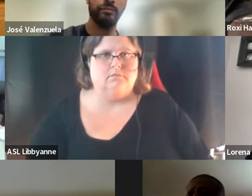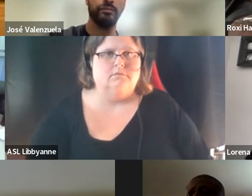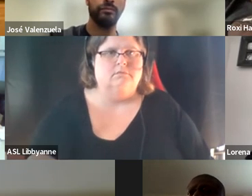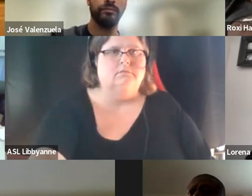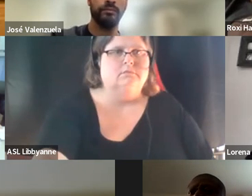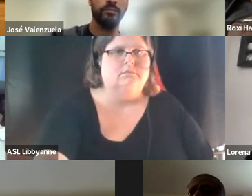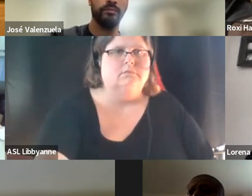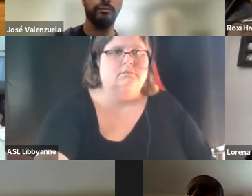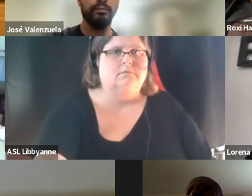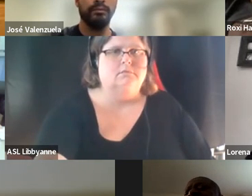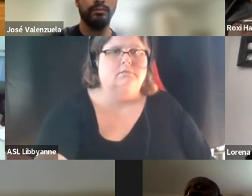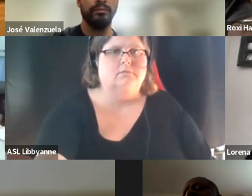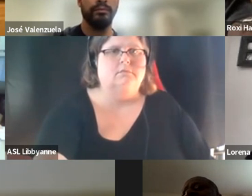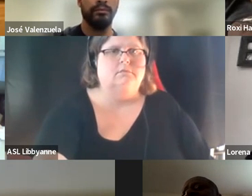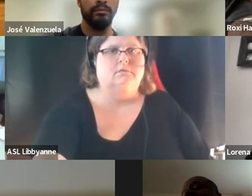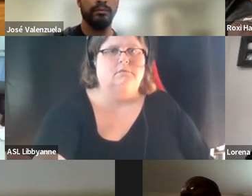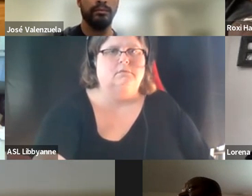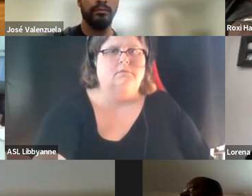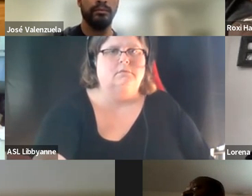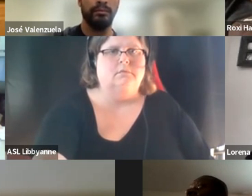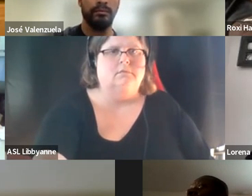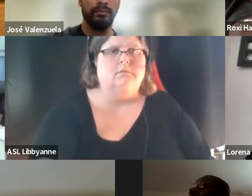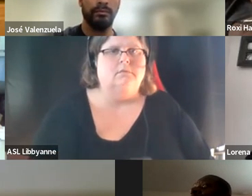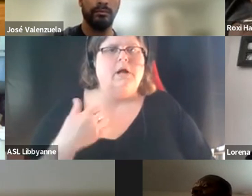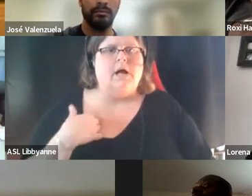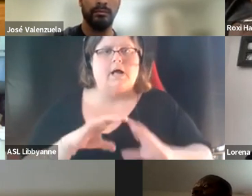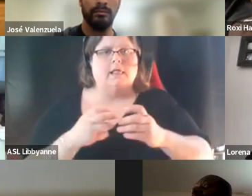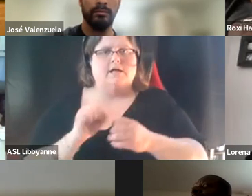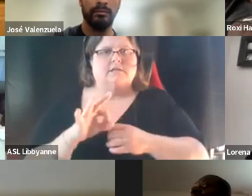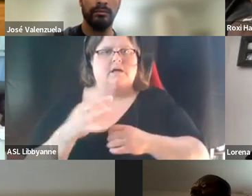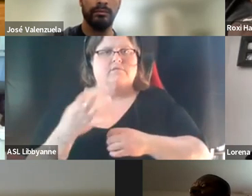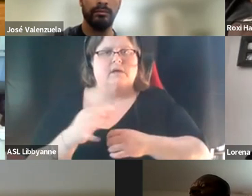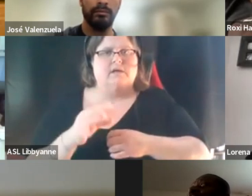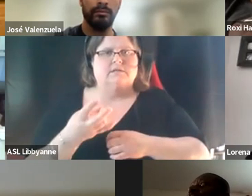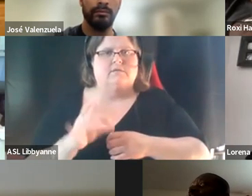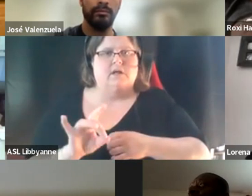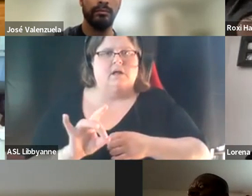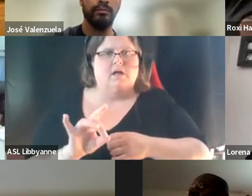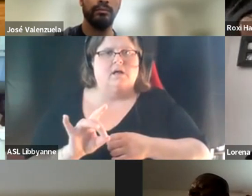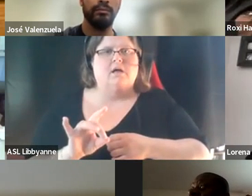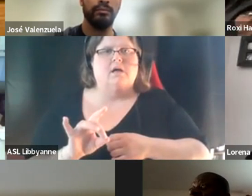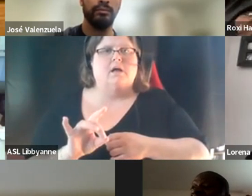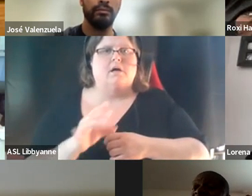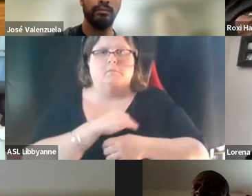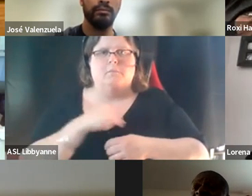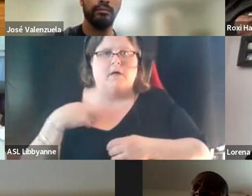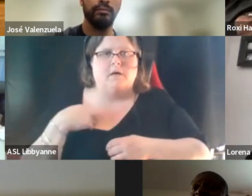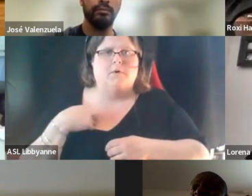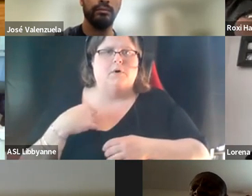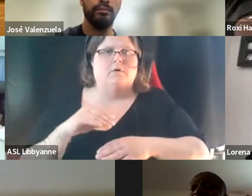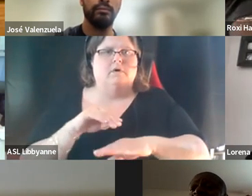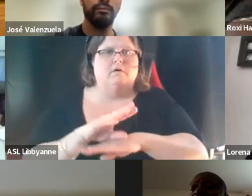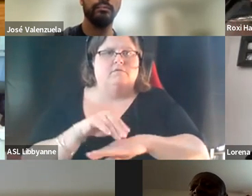Class of 19, Robert Jenkins, class of 1978, member of the Community Advisory Council, Advisory Council